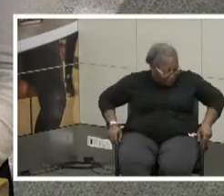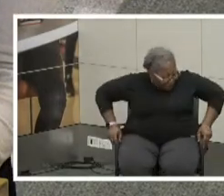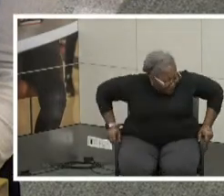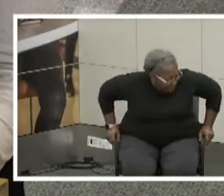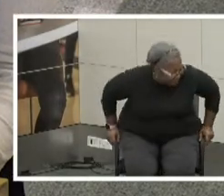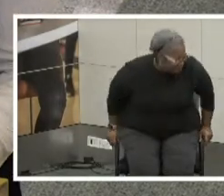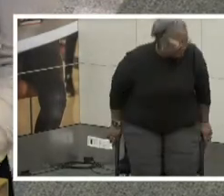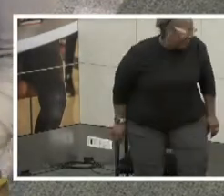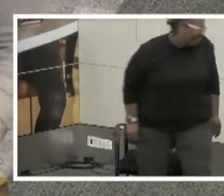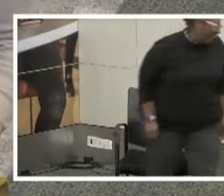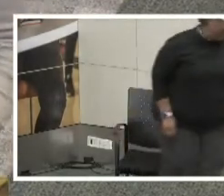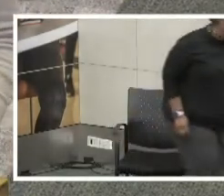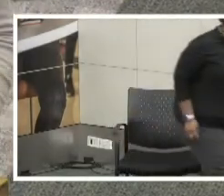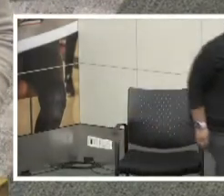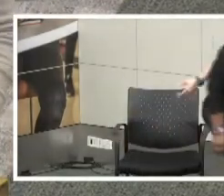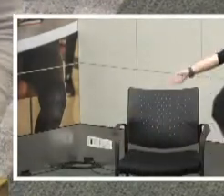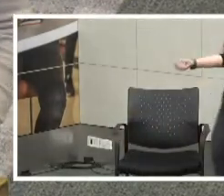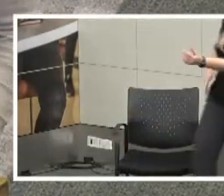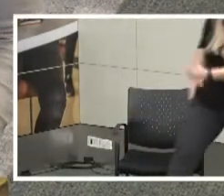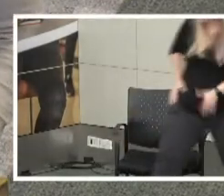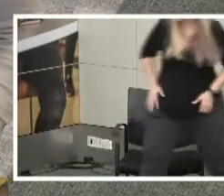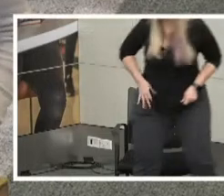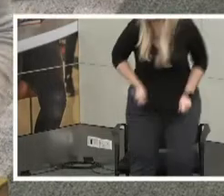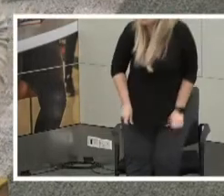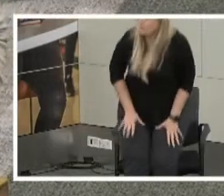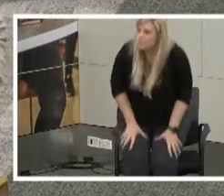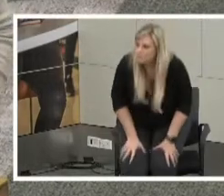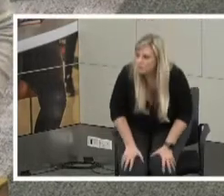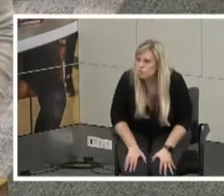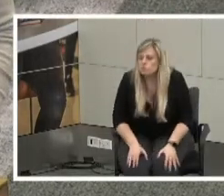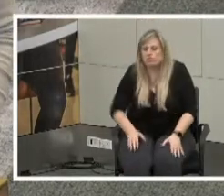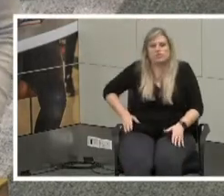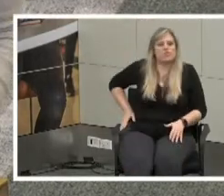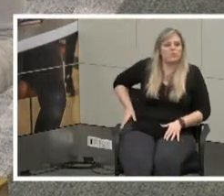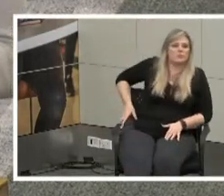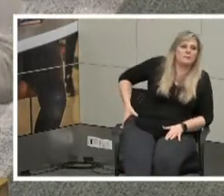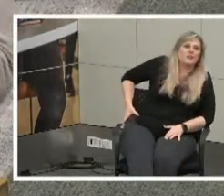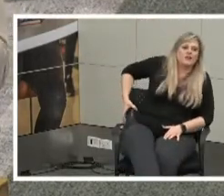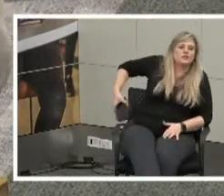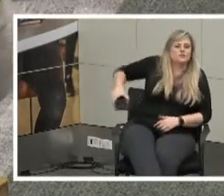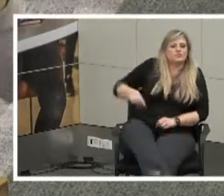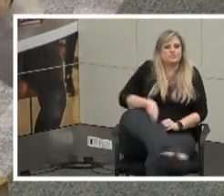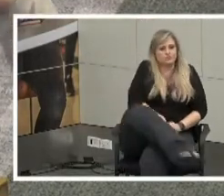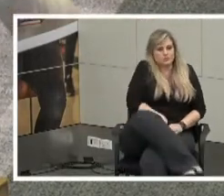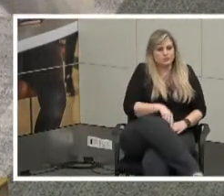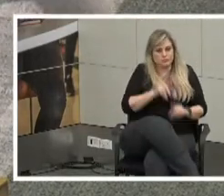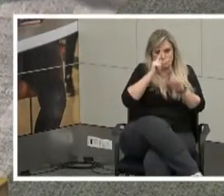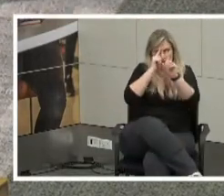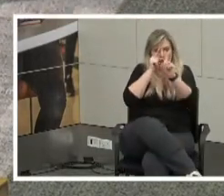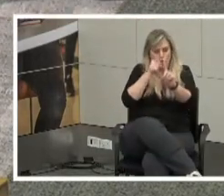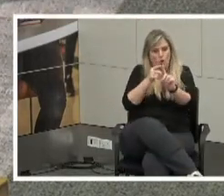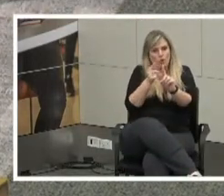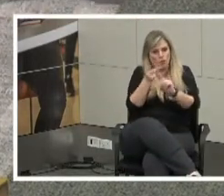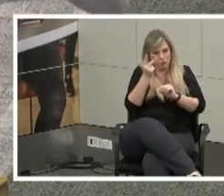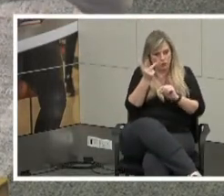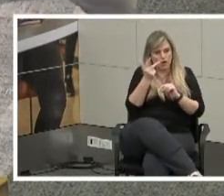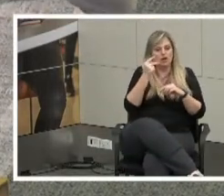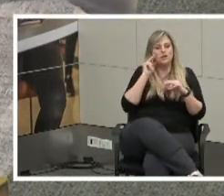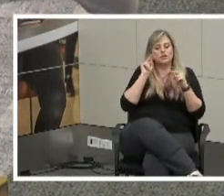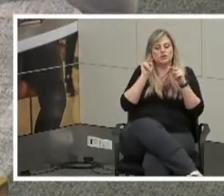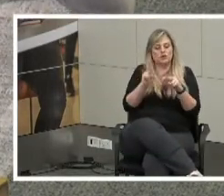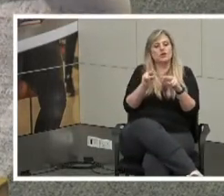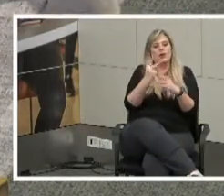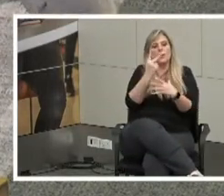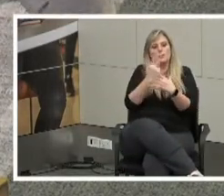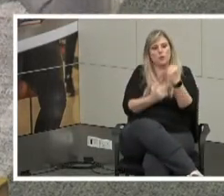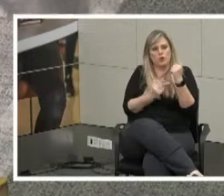thanks okay uh thank you all so uh go three h just to take a step back is really looking at both TSI